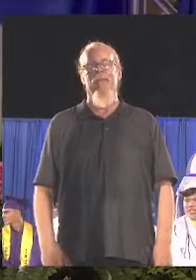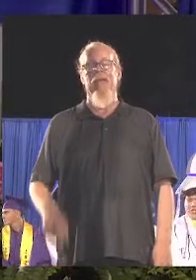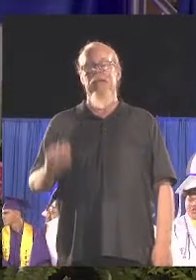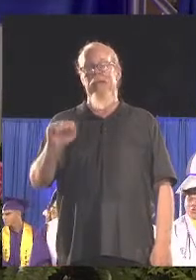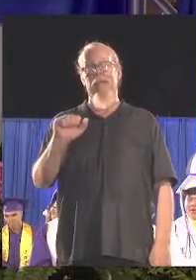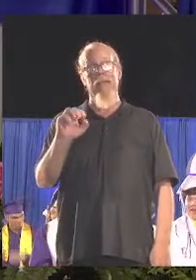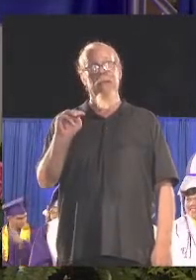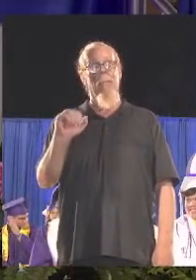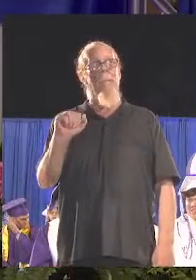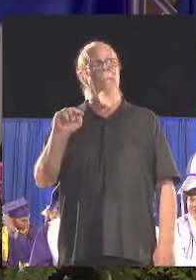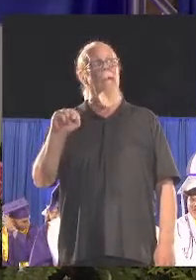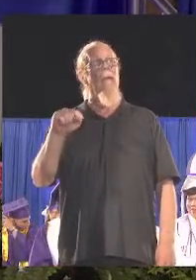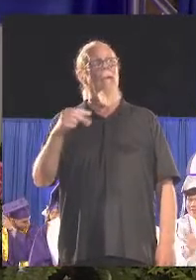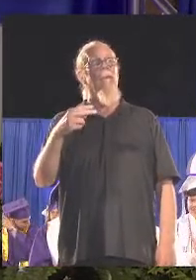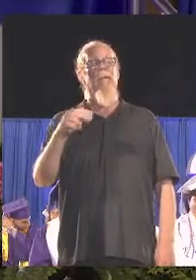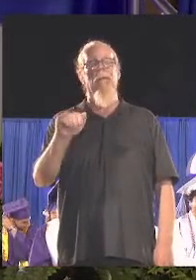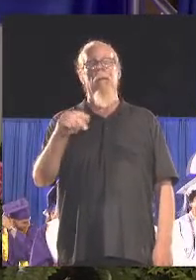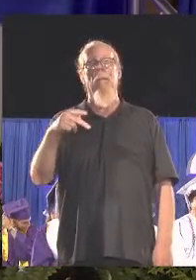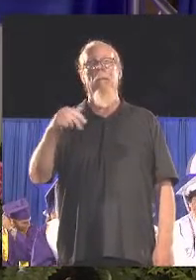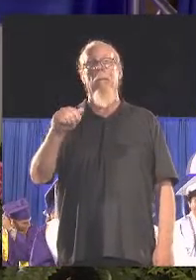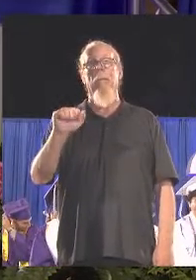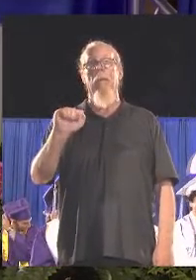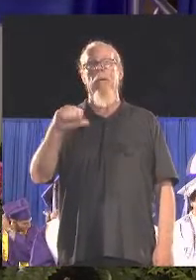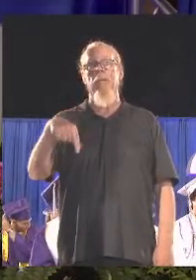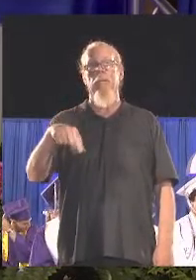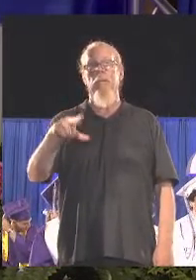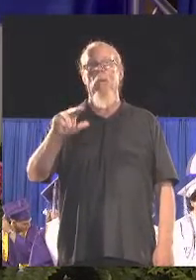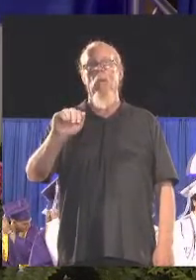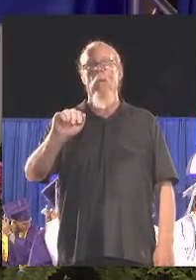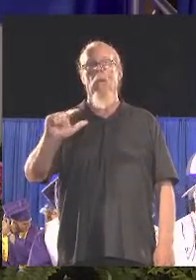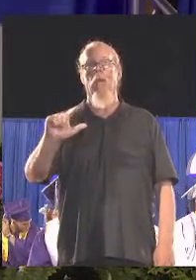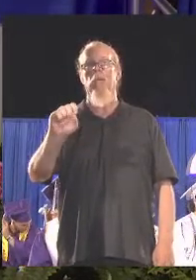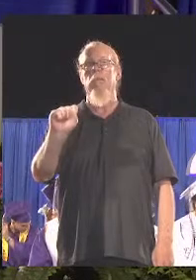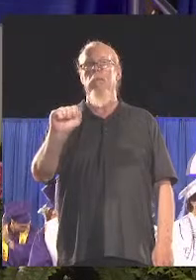Samantha Patlan, San Antonio College.